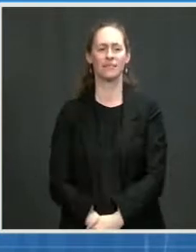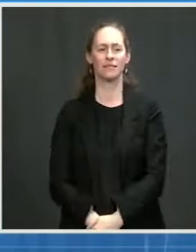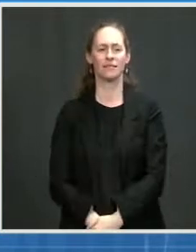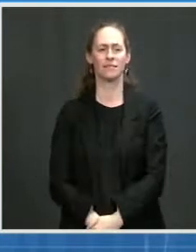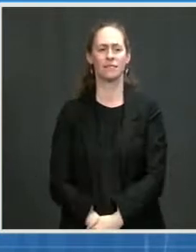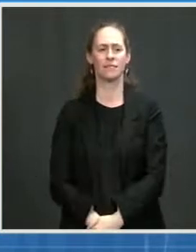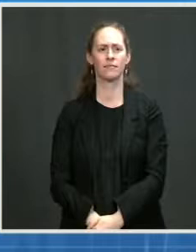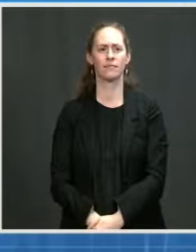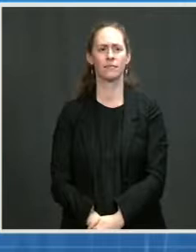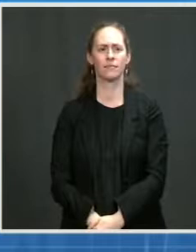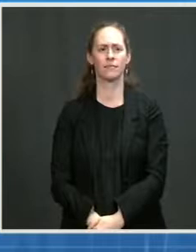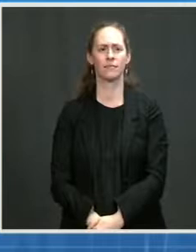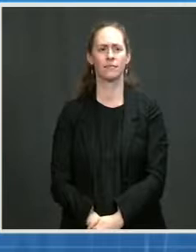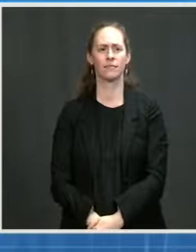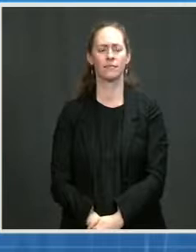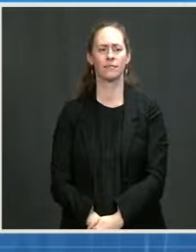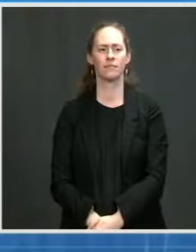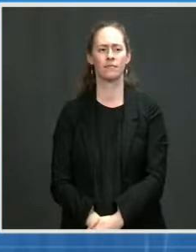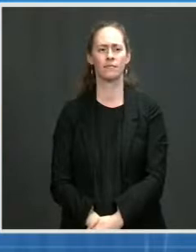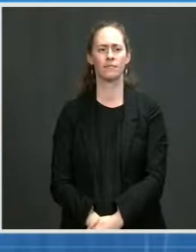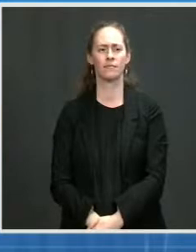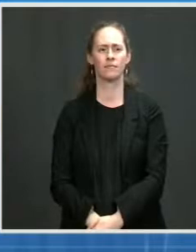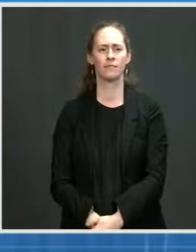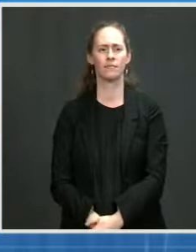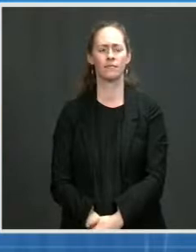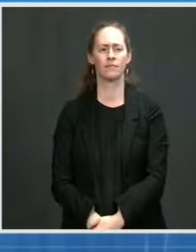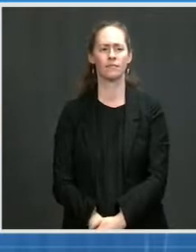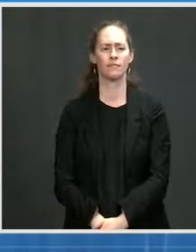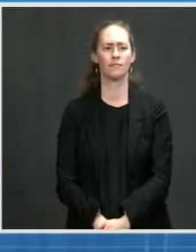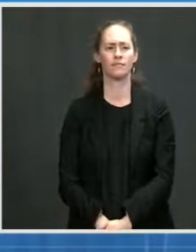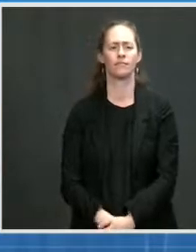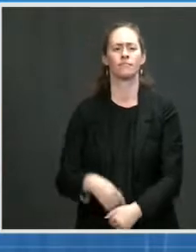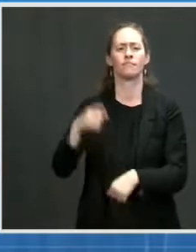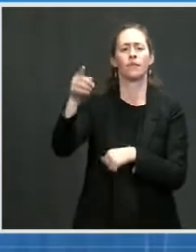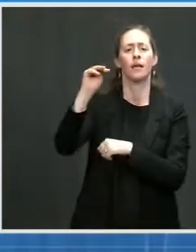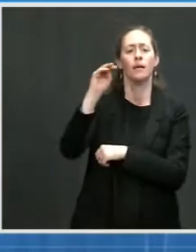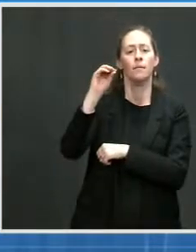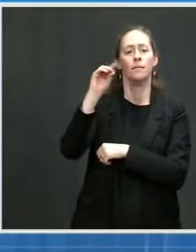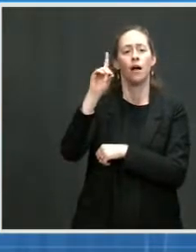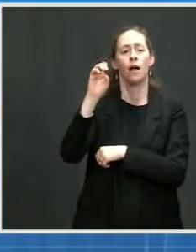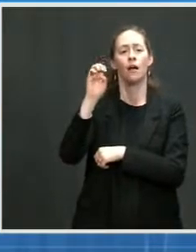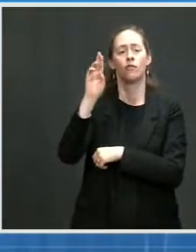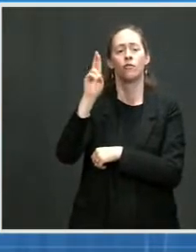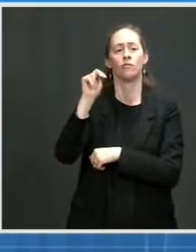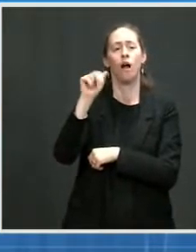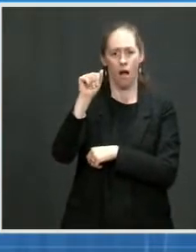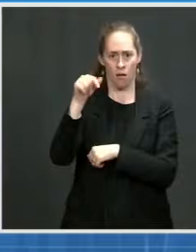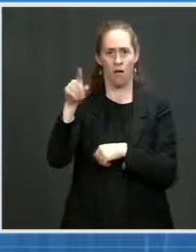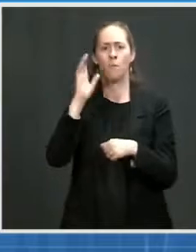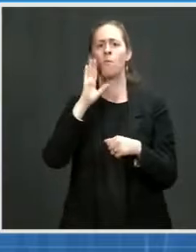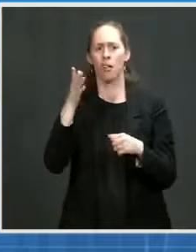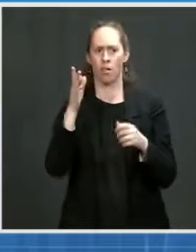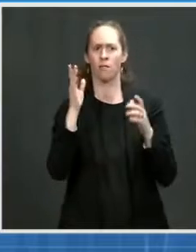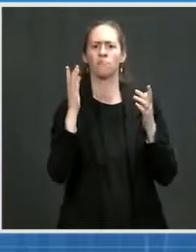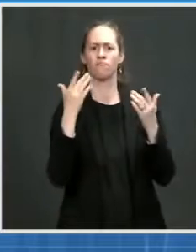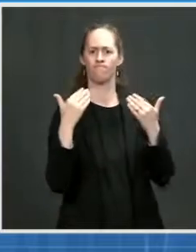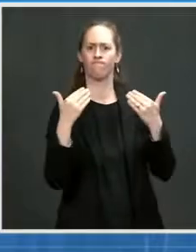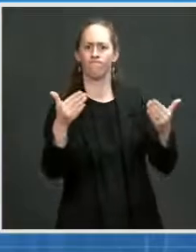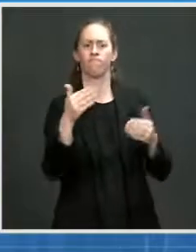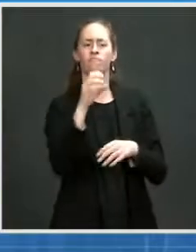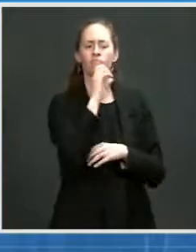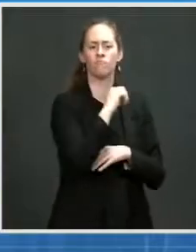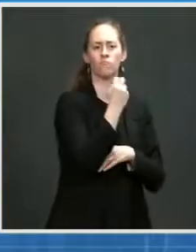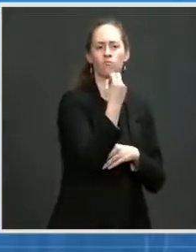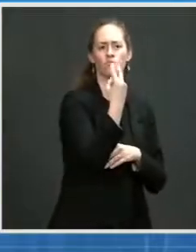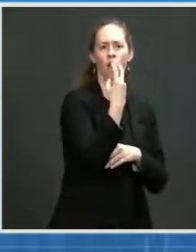the Moderna press release that they will have 12 to 18-year-old apply, that they'll have an application in next month.